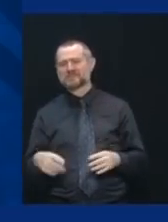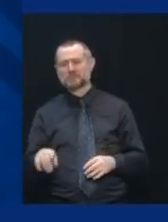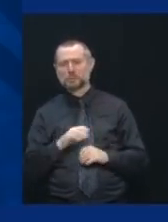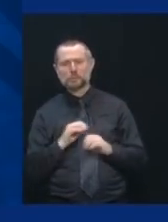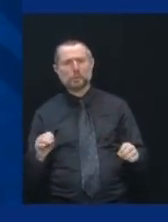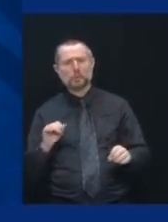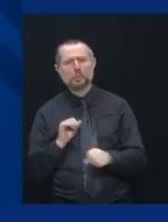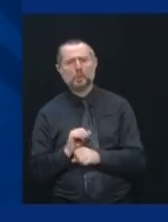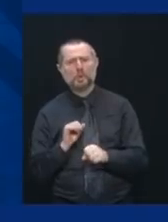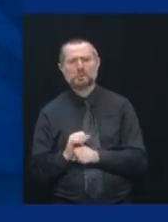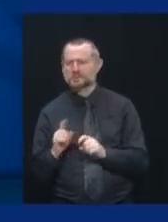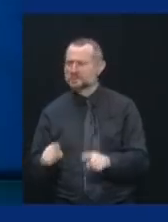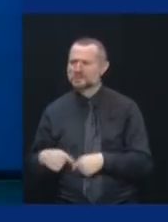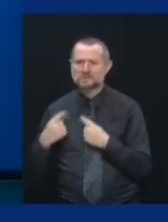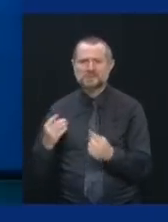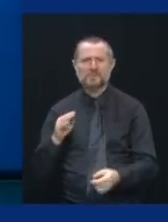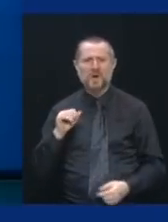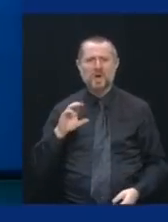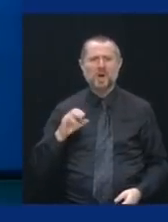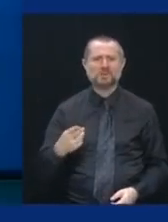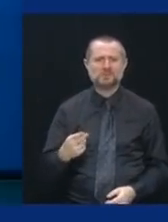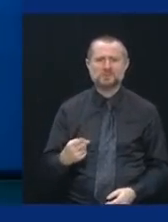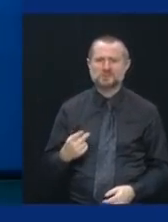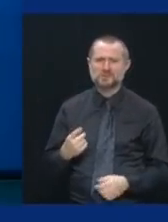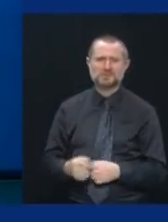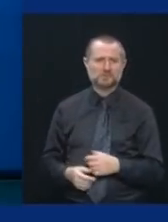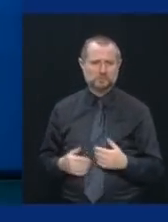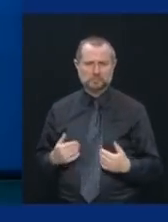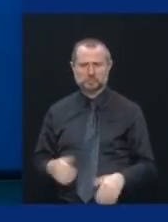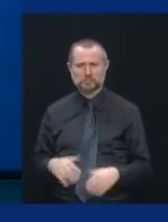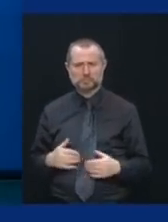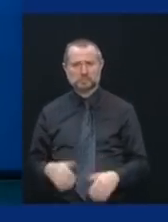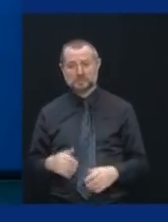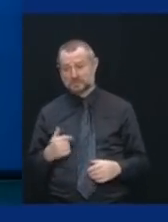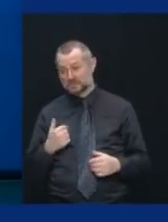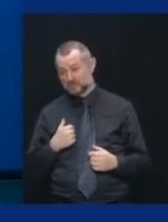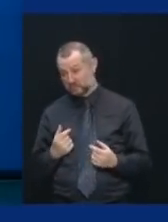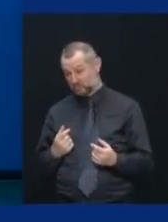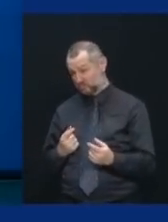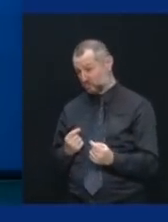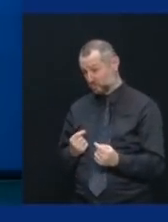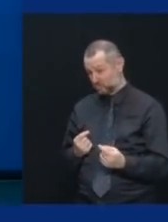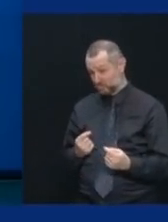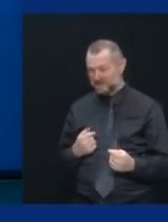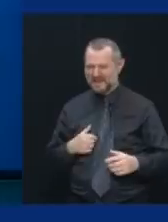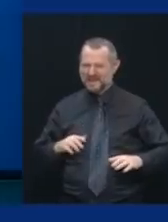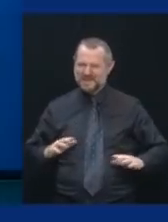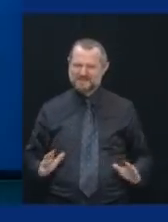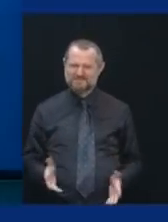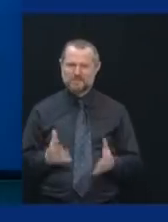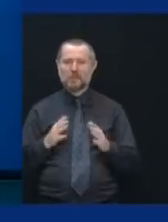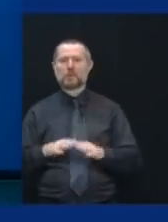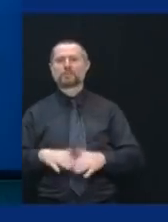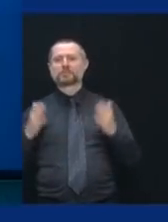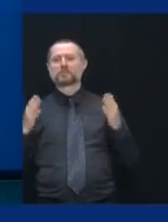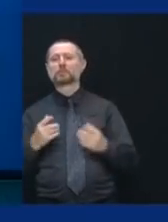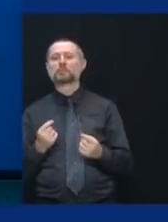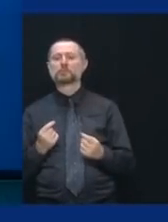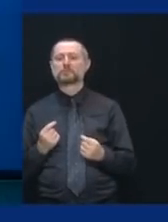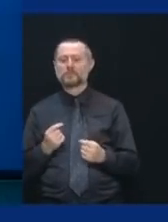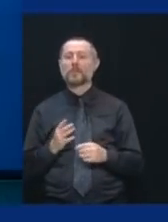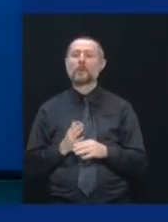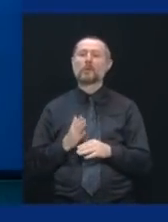since March. So we're going to accelerate that reopening with 300